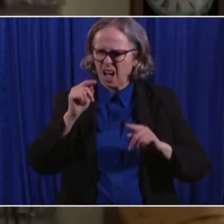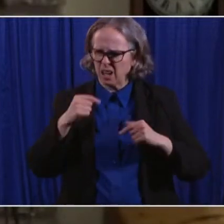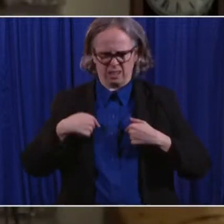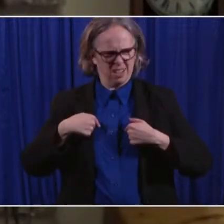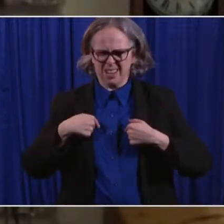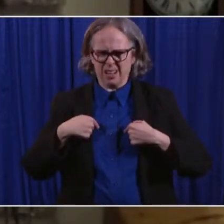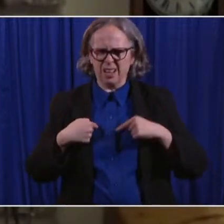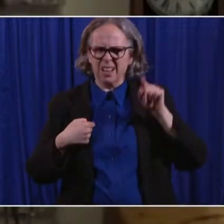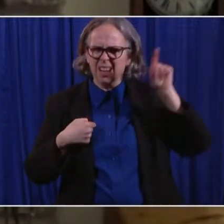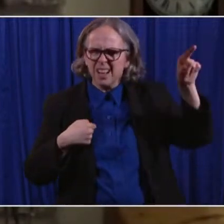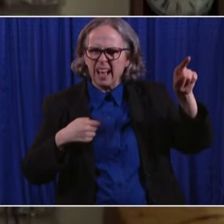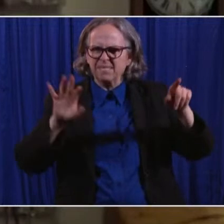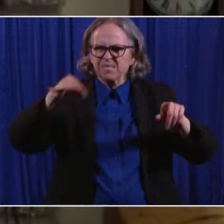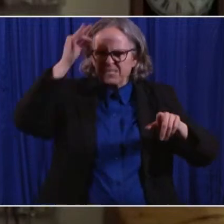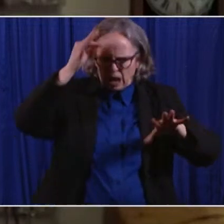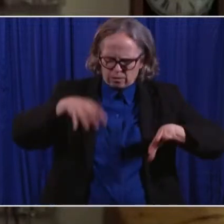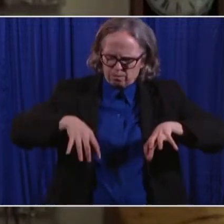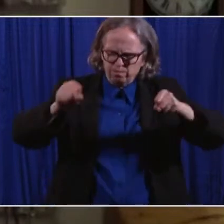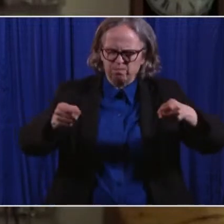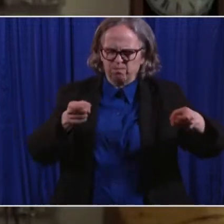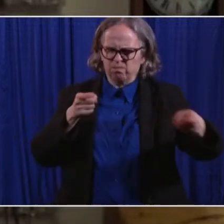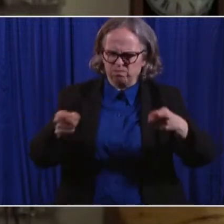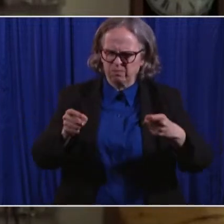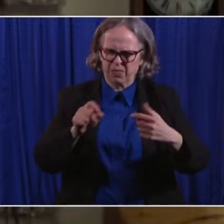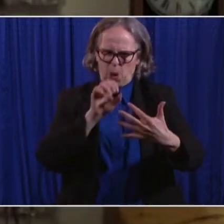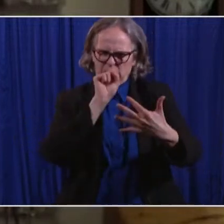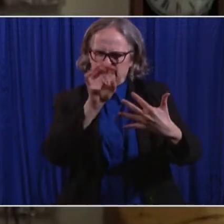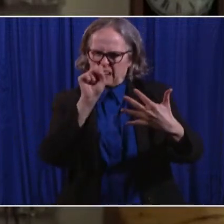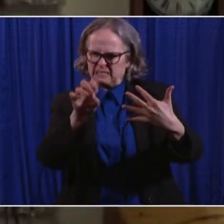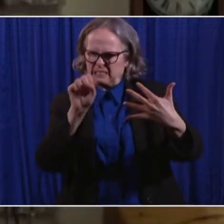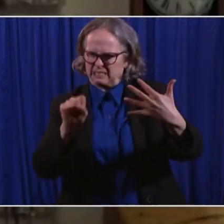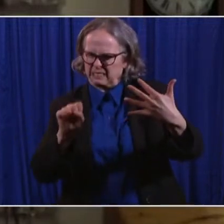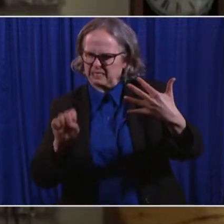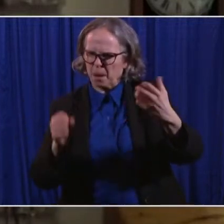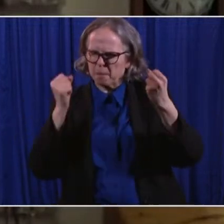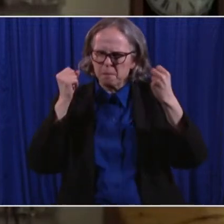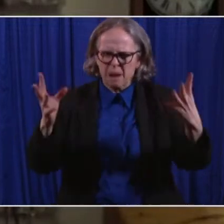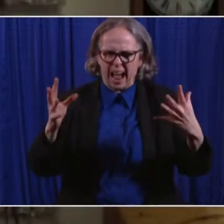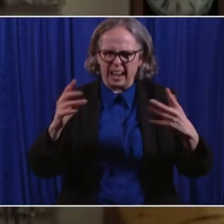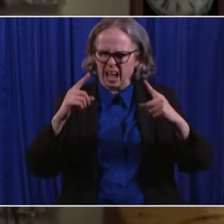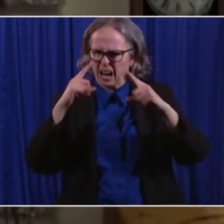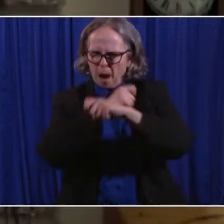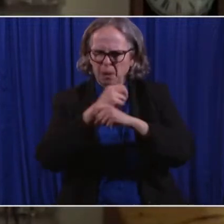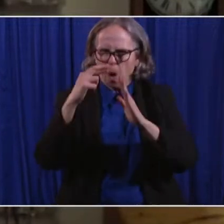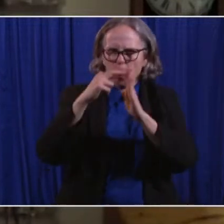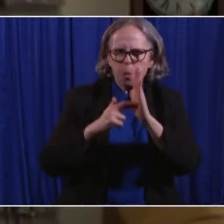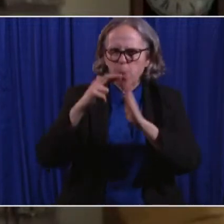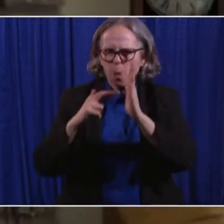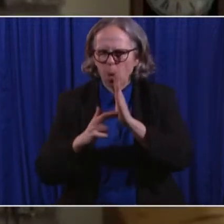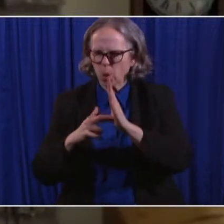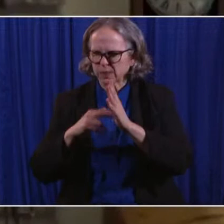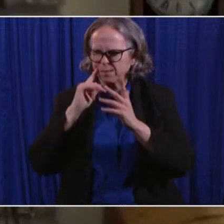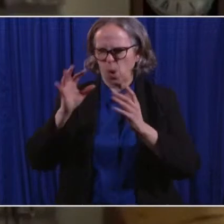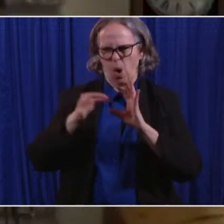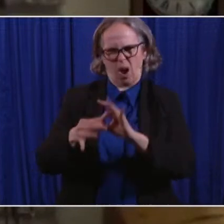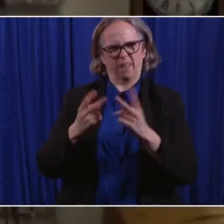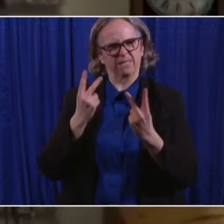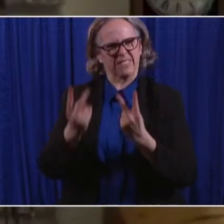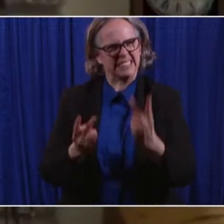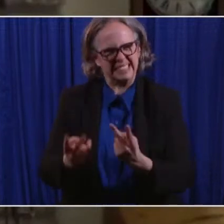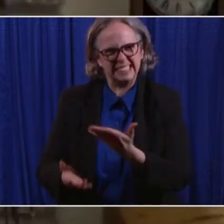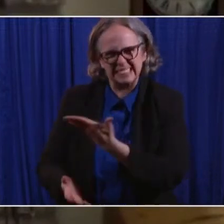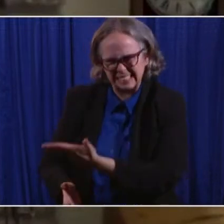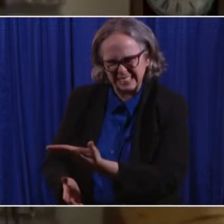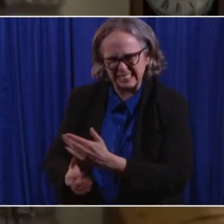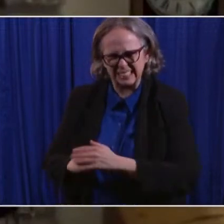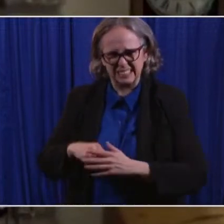throughout this pandemic, the visitation procedures. They really set the